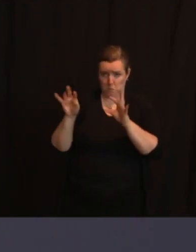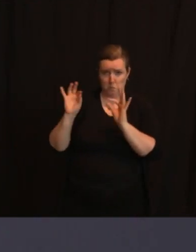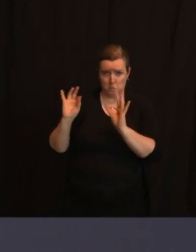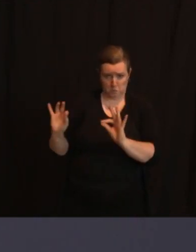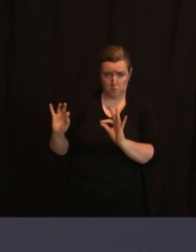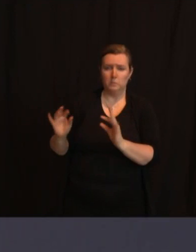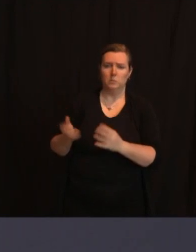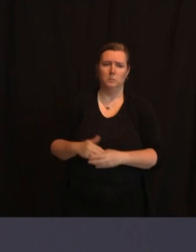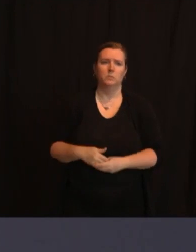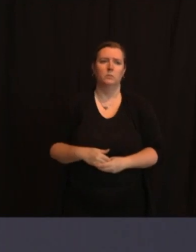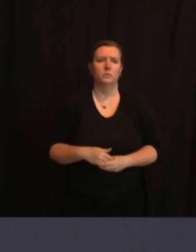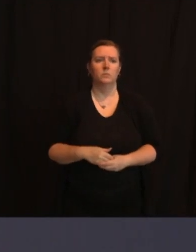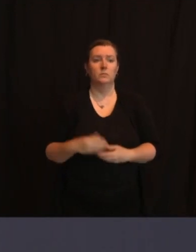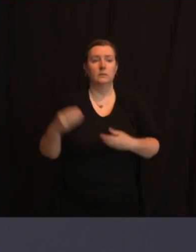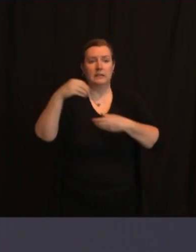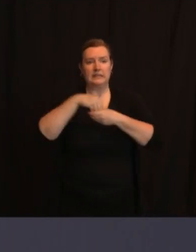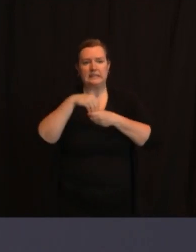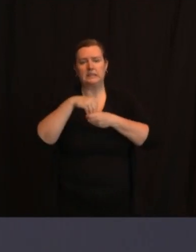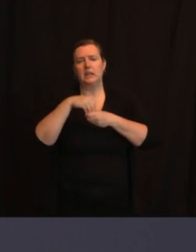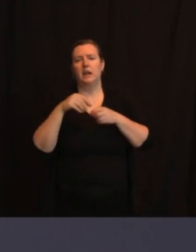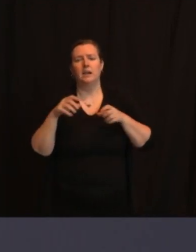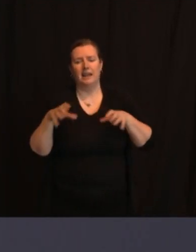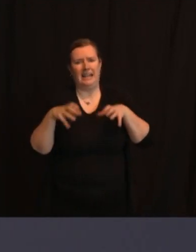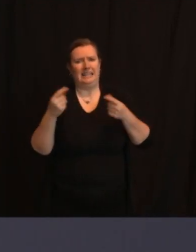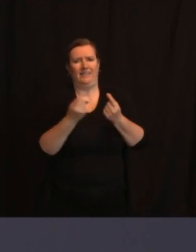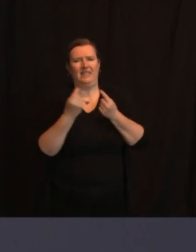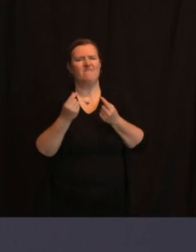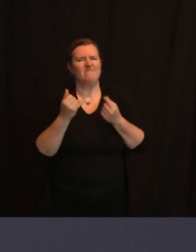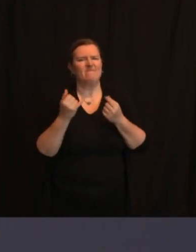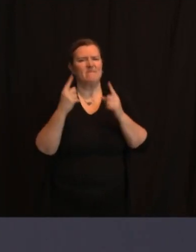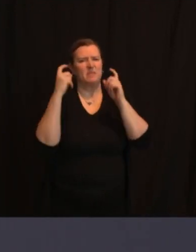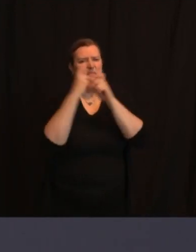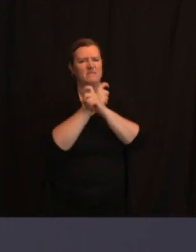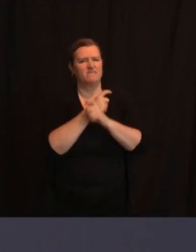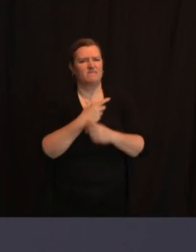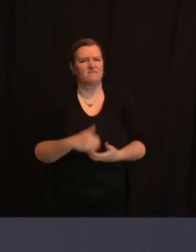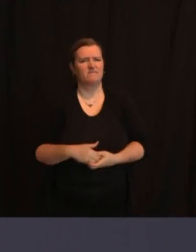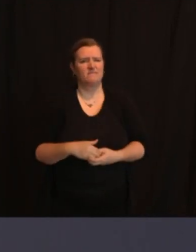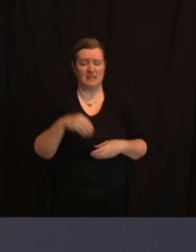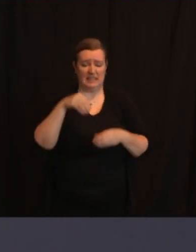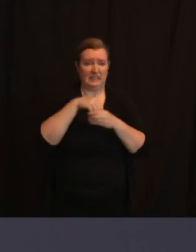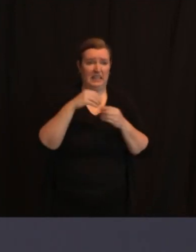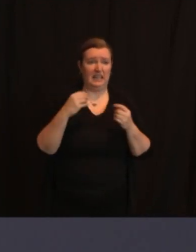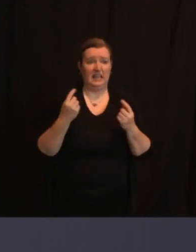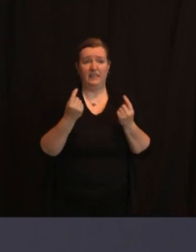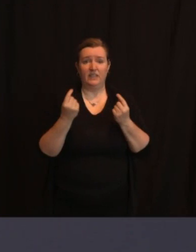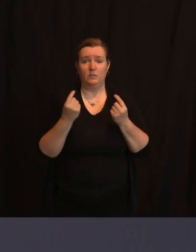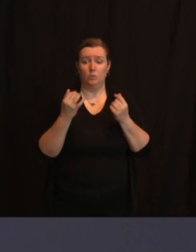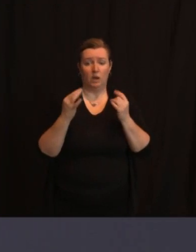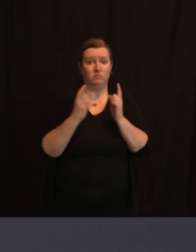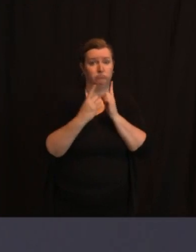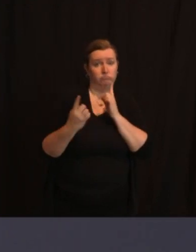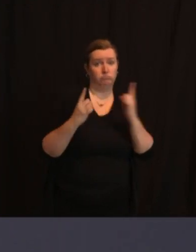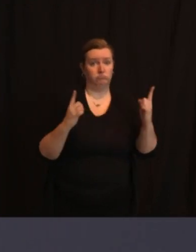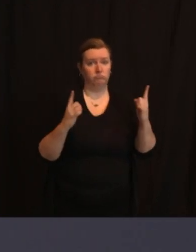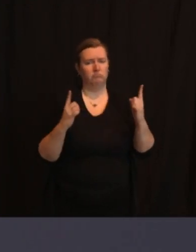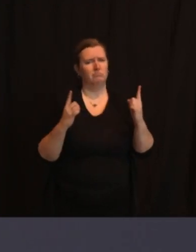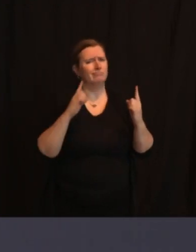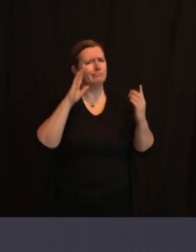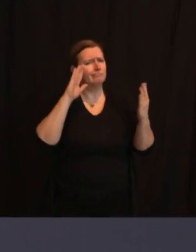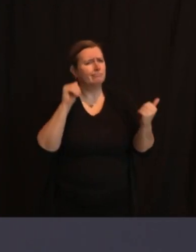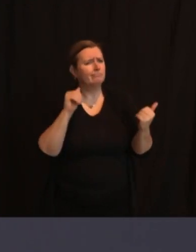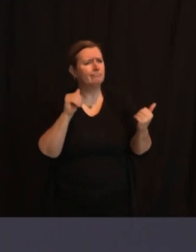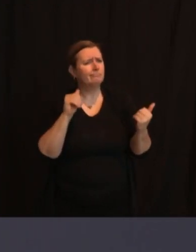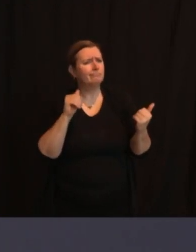Indoor activity is more complicated. Now, indoor activity with proper social distancing is something that we hope we can get to sooner than later. I can't